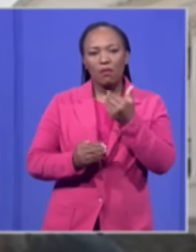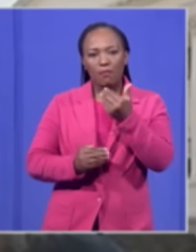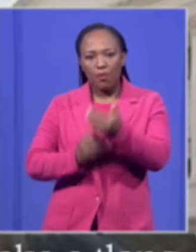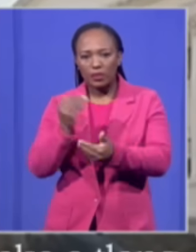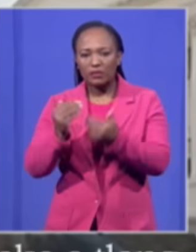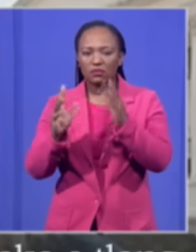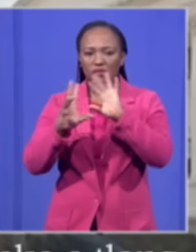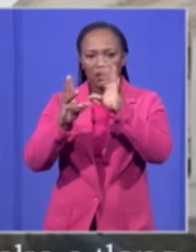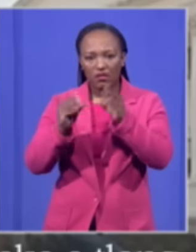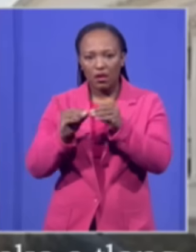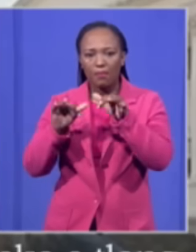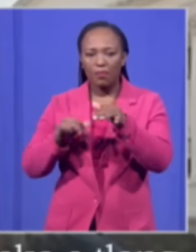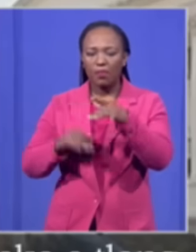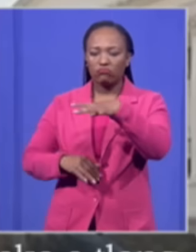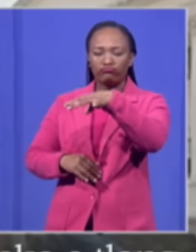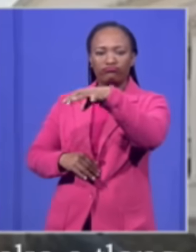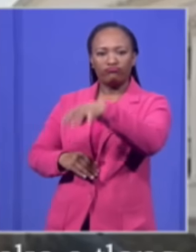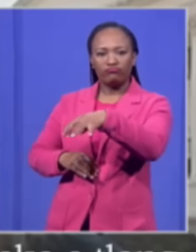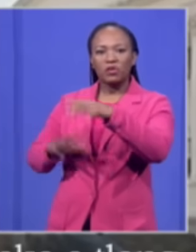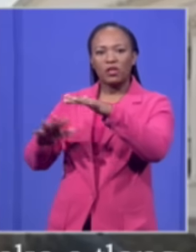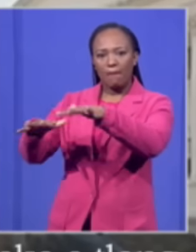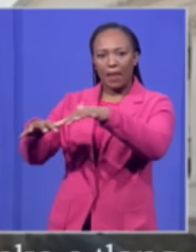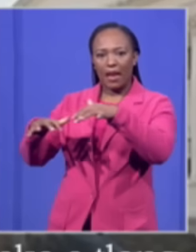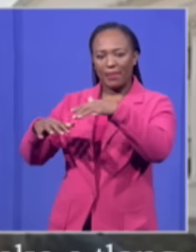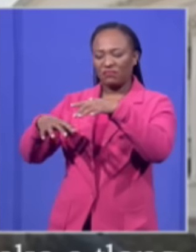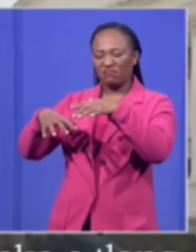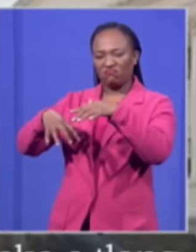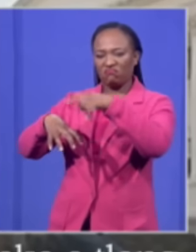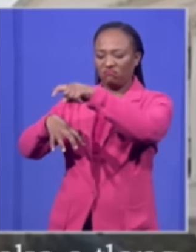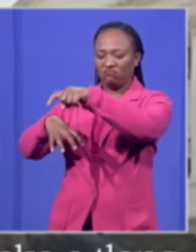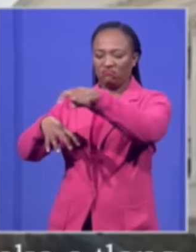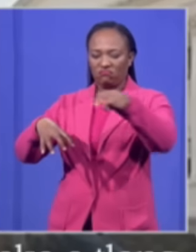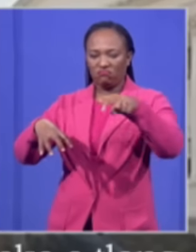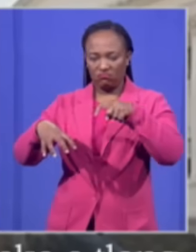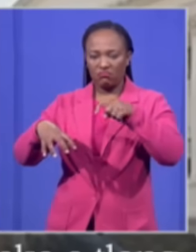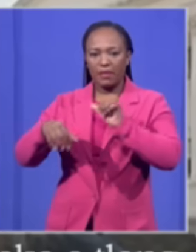everyone living around in and around Parliament. So I would